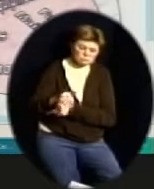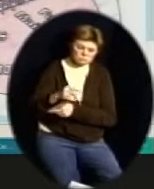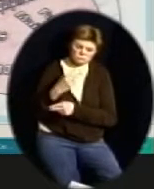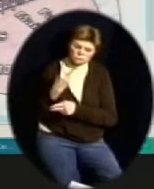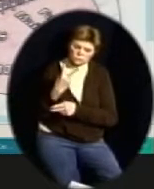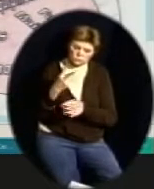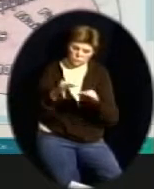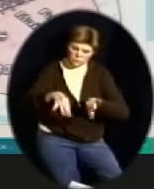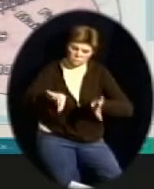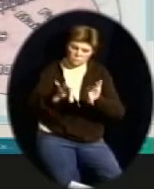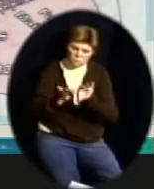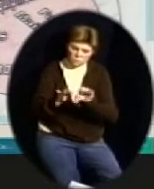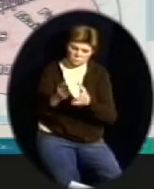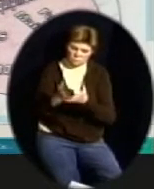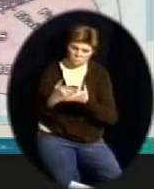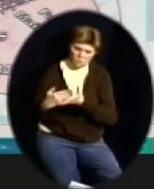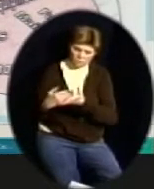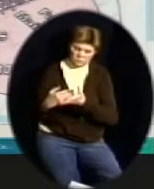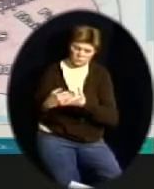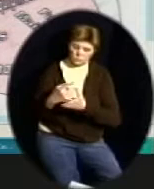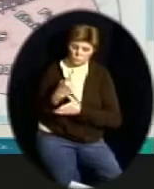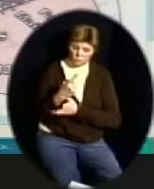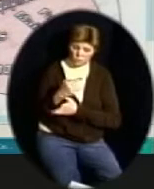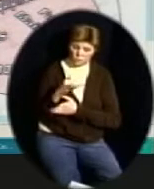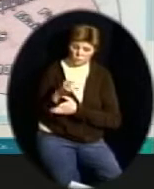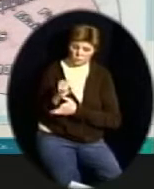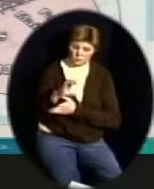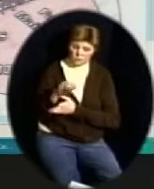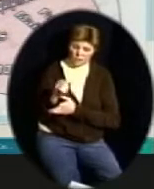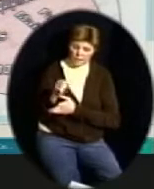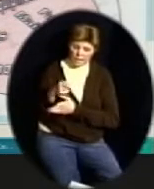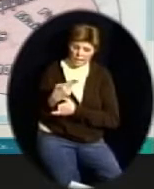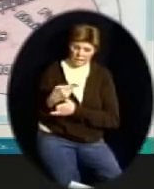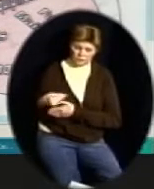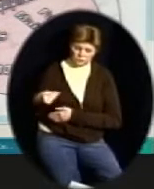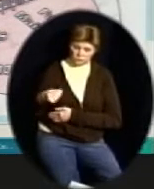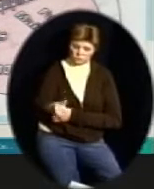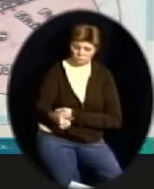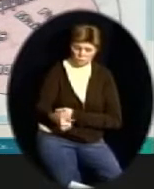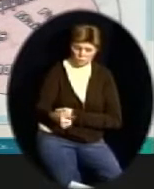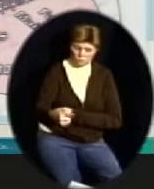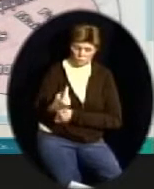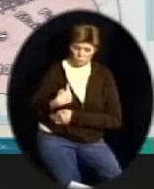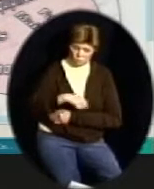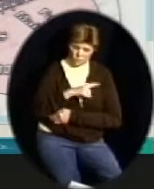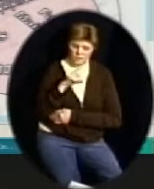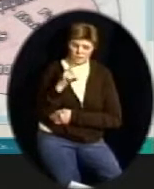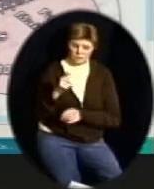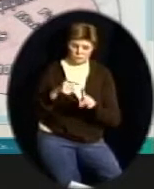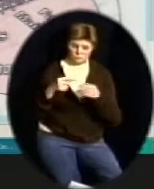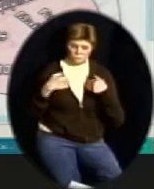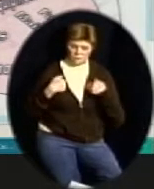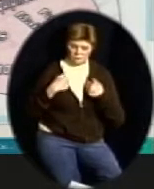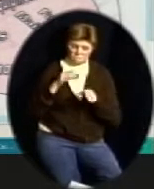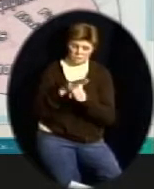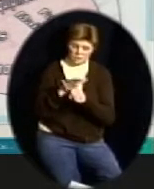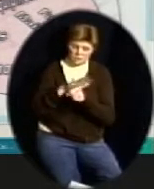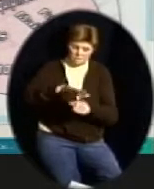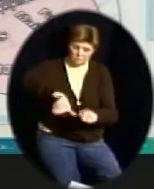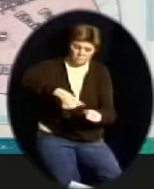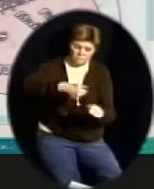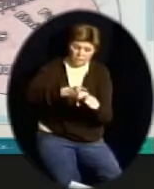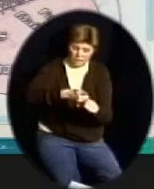be. One component of cash flow, simply put, that there needs to be enough reserves in there that we